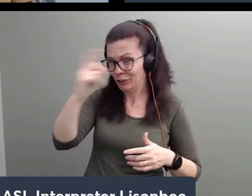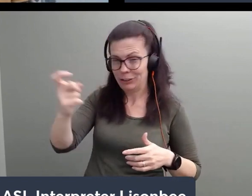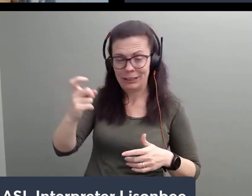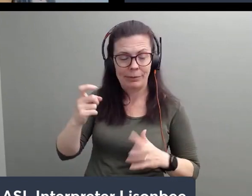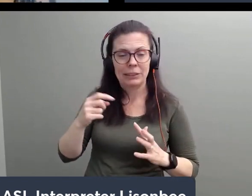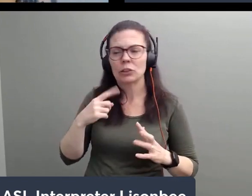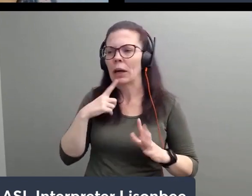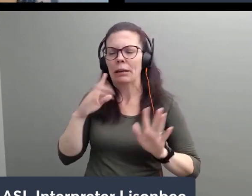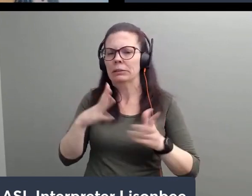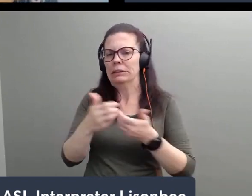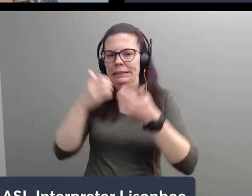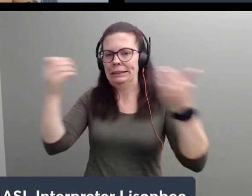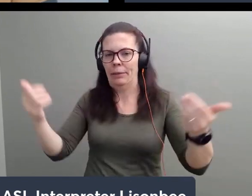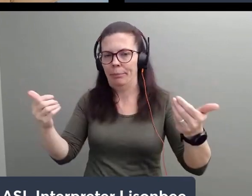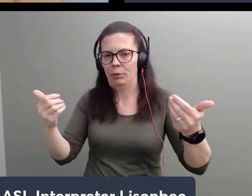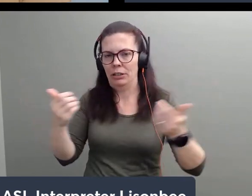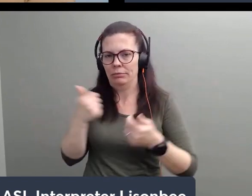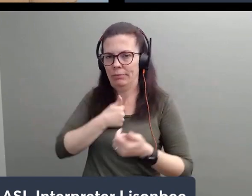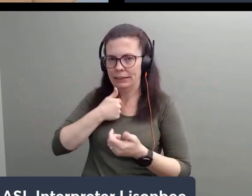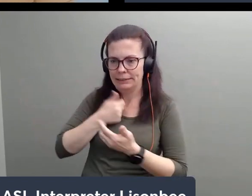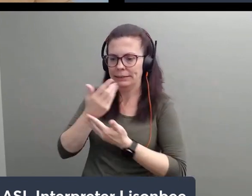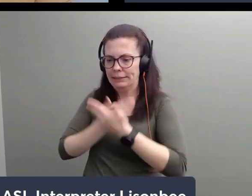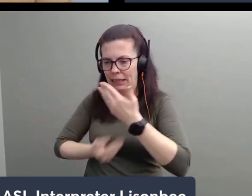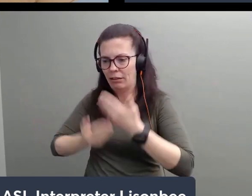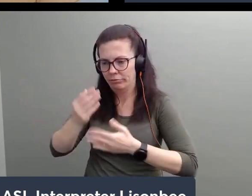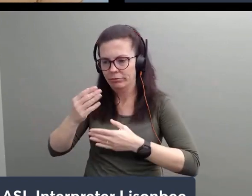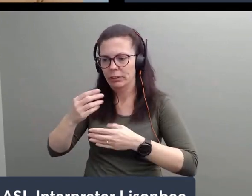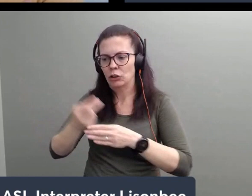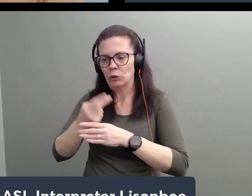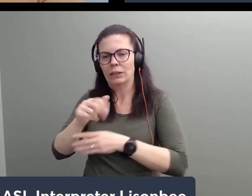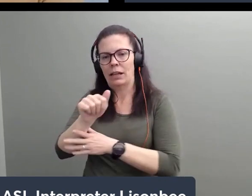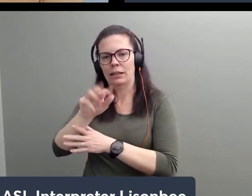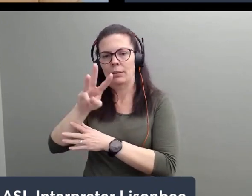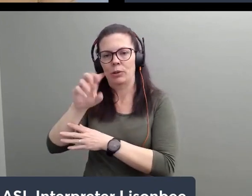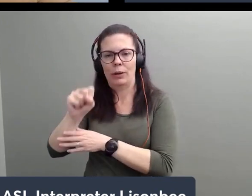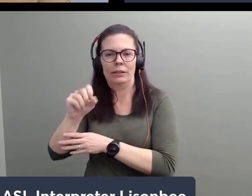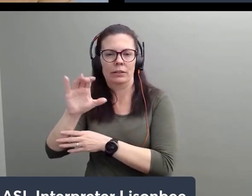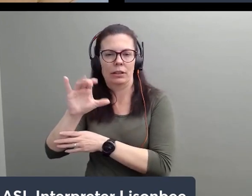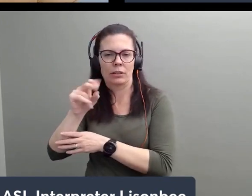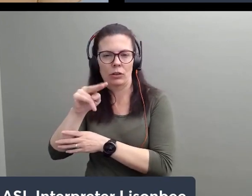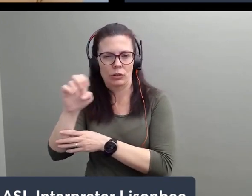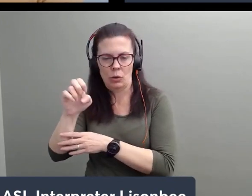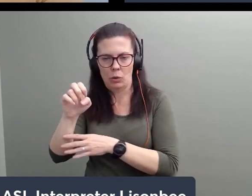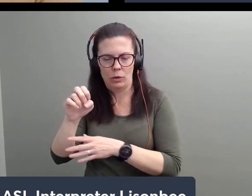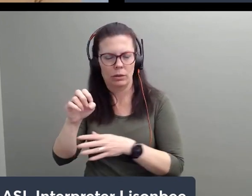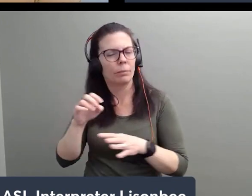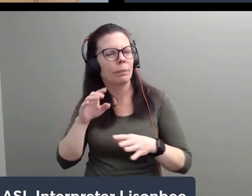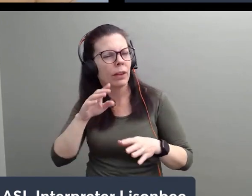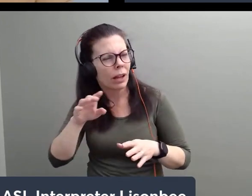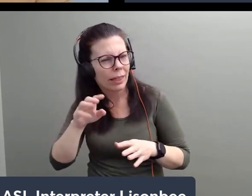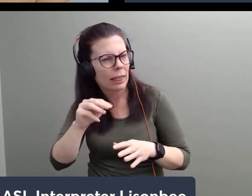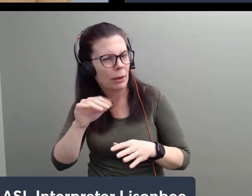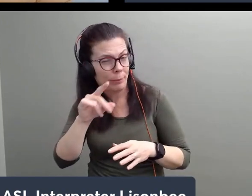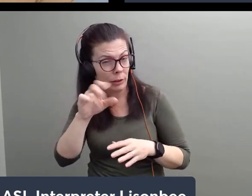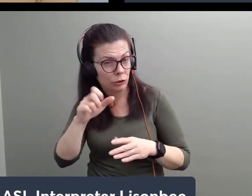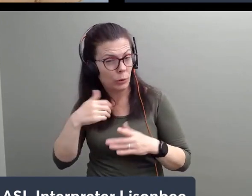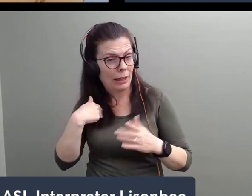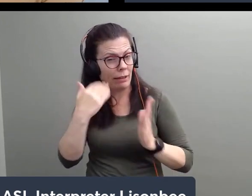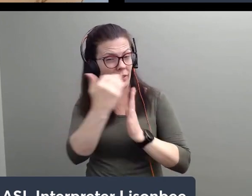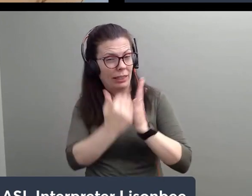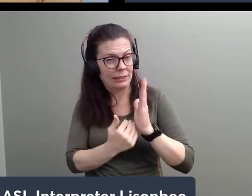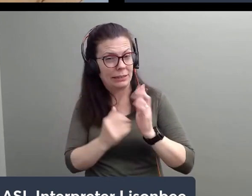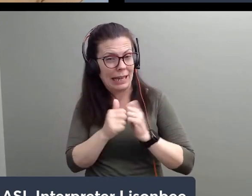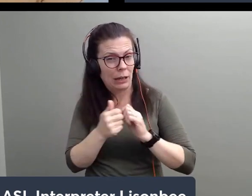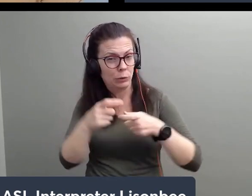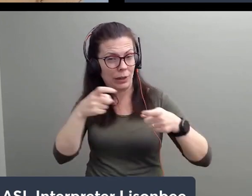database separately, by hand in the AWS console. Does the module have a lesson on, how to handle this scenario? As a